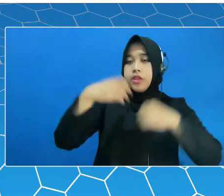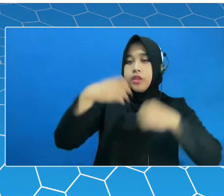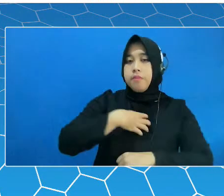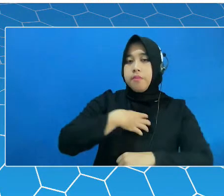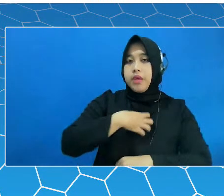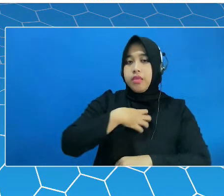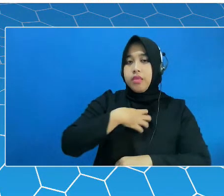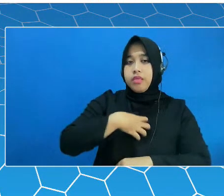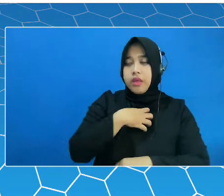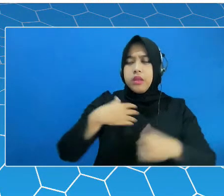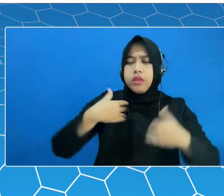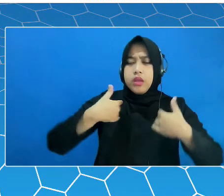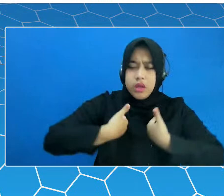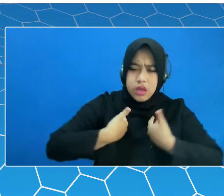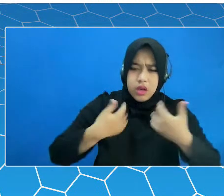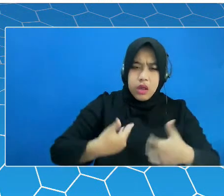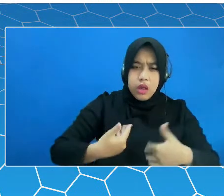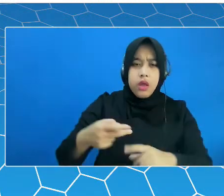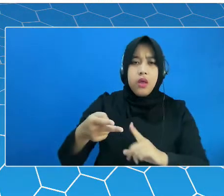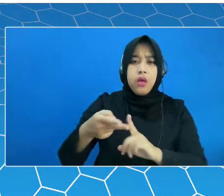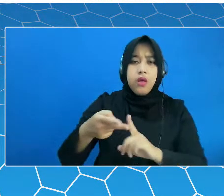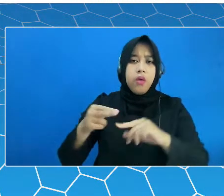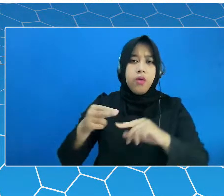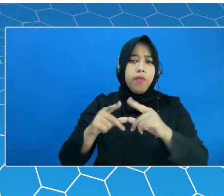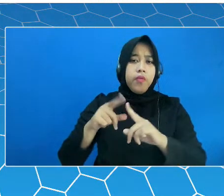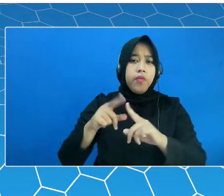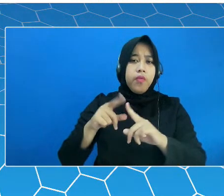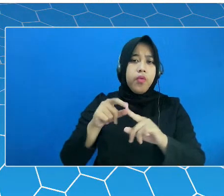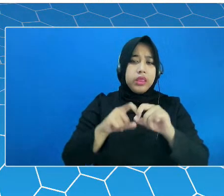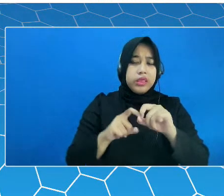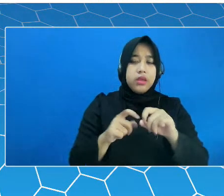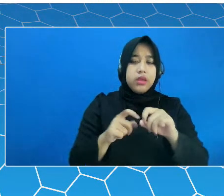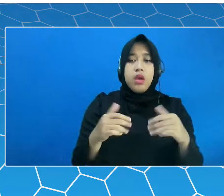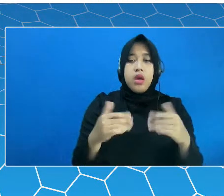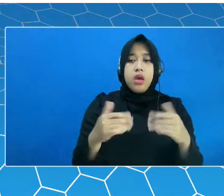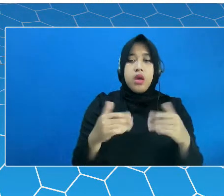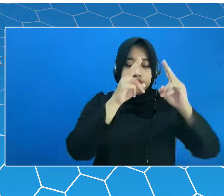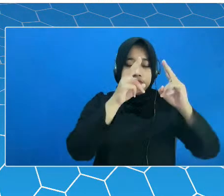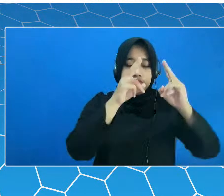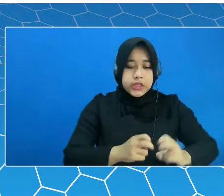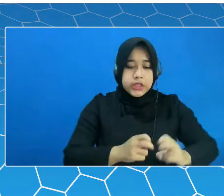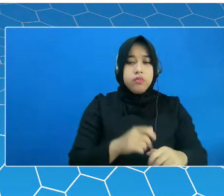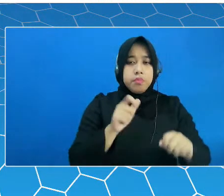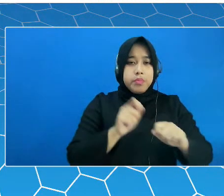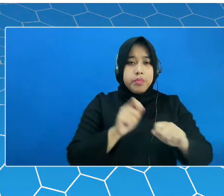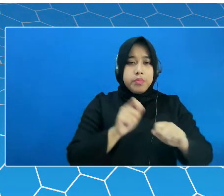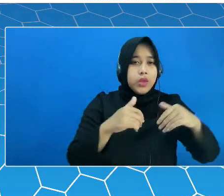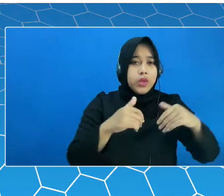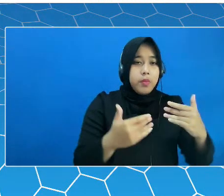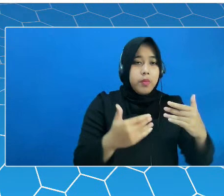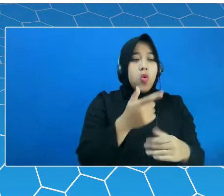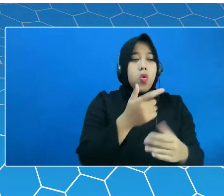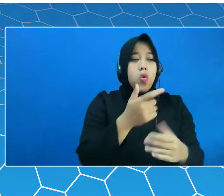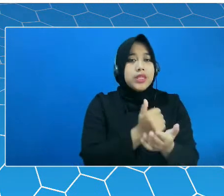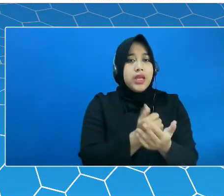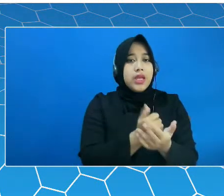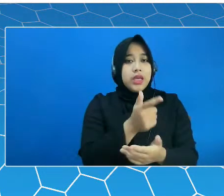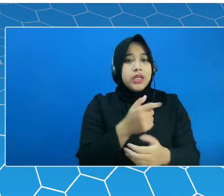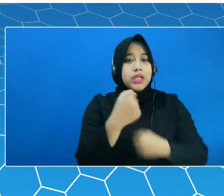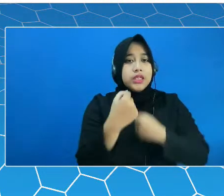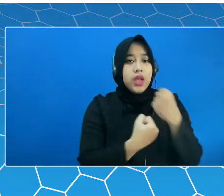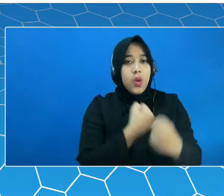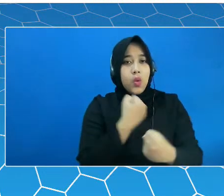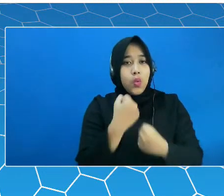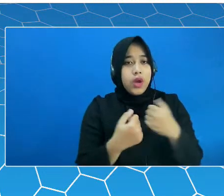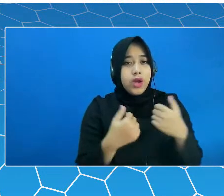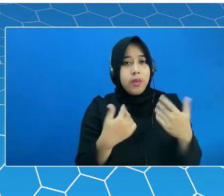other experts, the researcher will recommend treatments that should be tested in long COVID patients and then co-produce a targeted intervention for